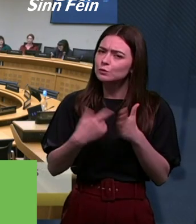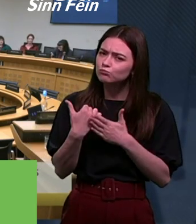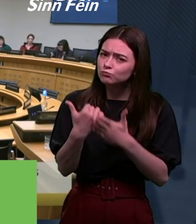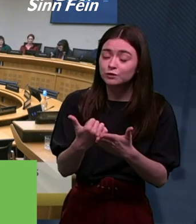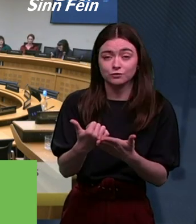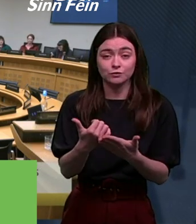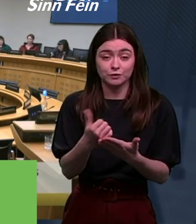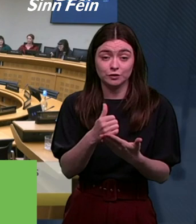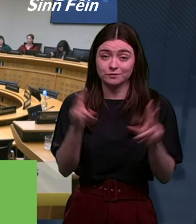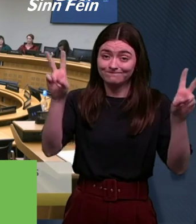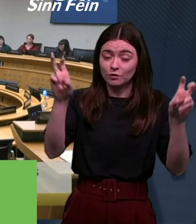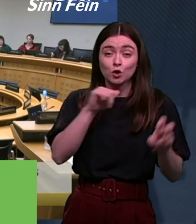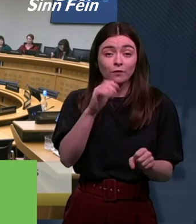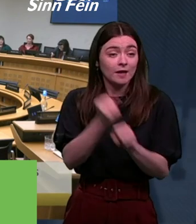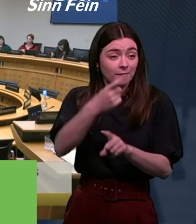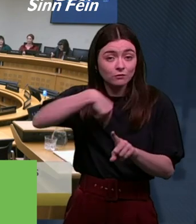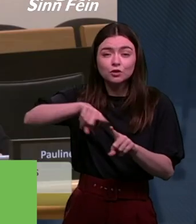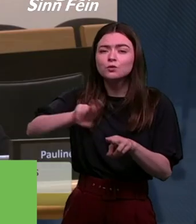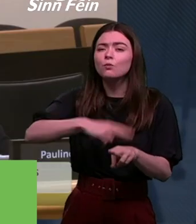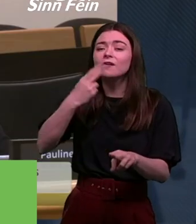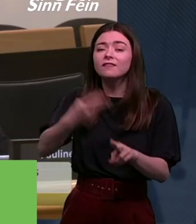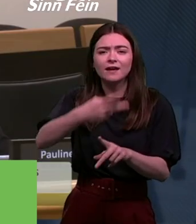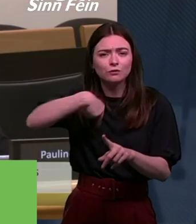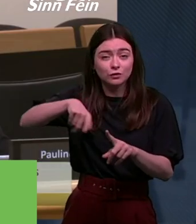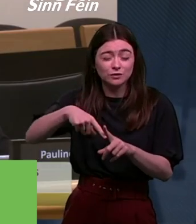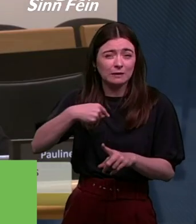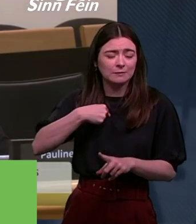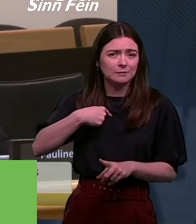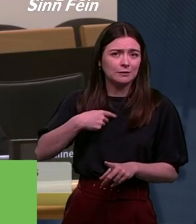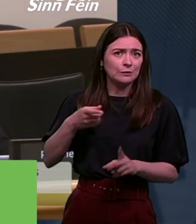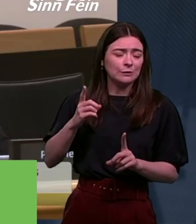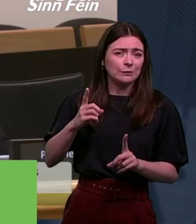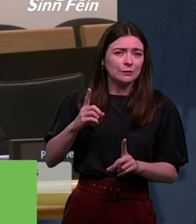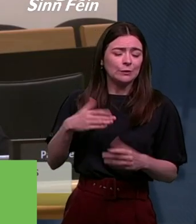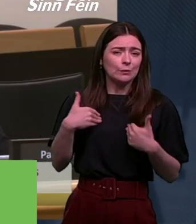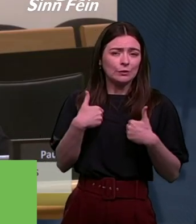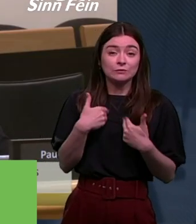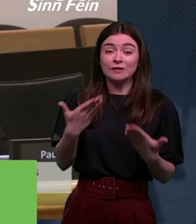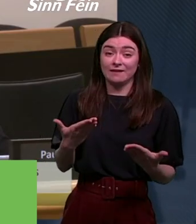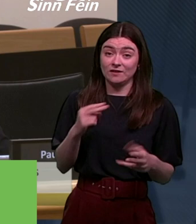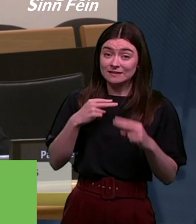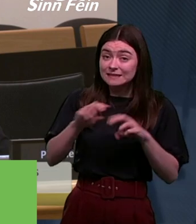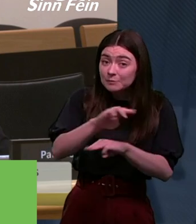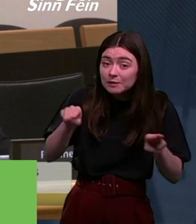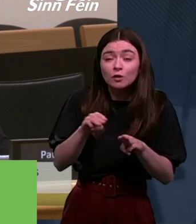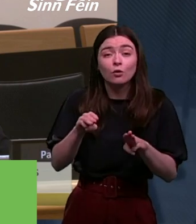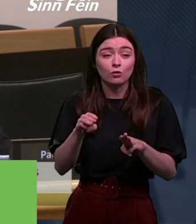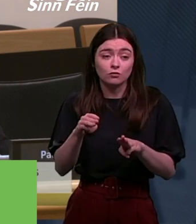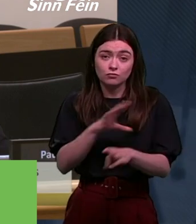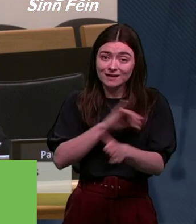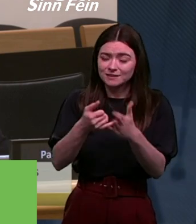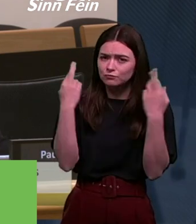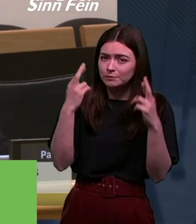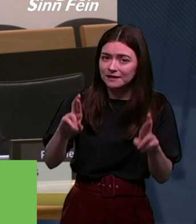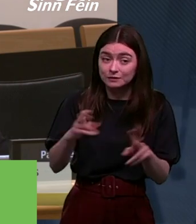nothing about us without us. And so alarm bells ring when you have autistic people and organisations representing autistic people being